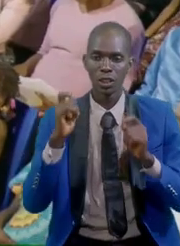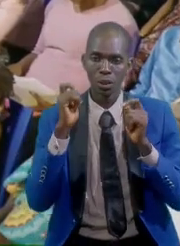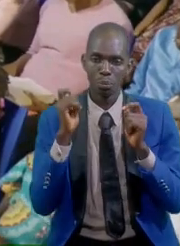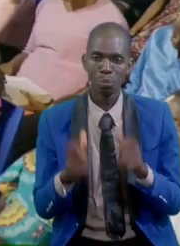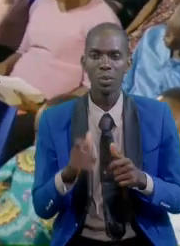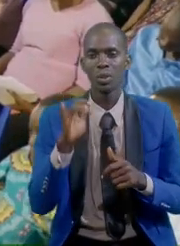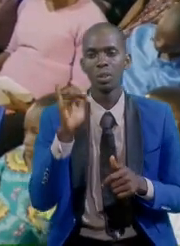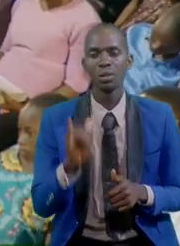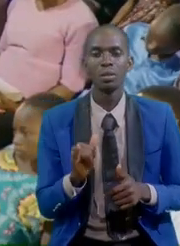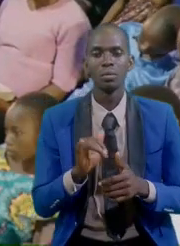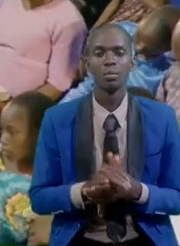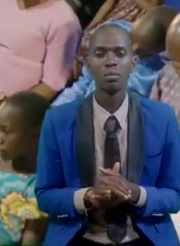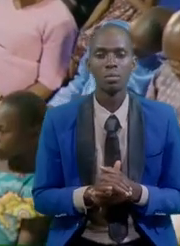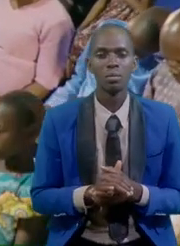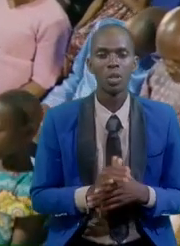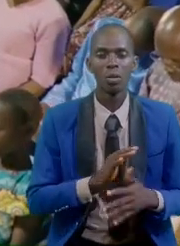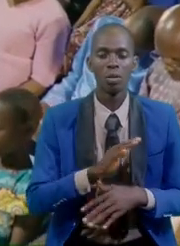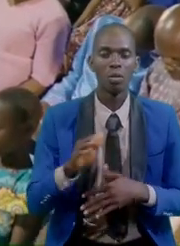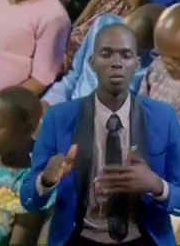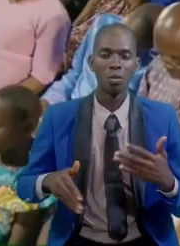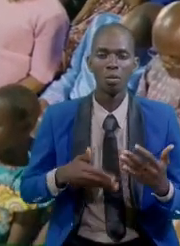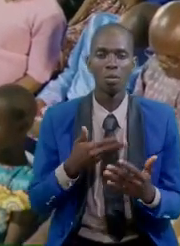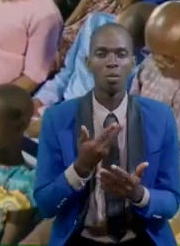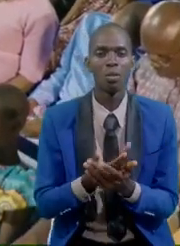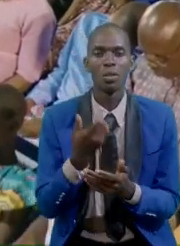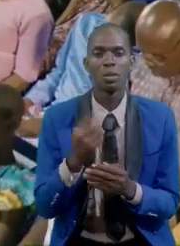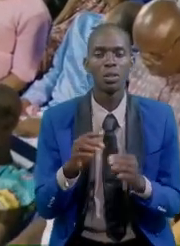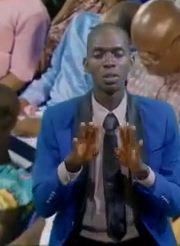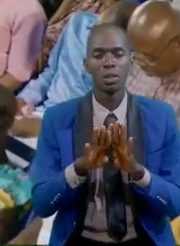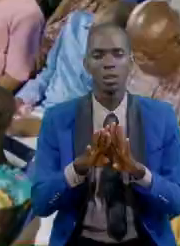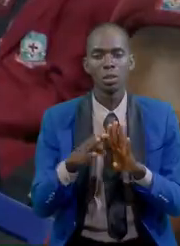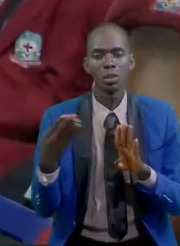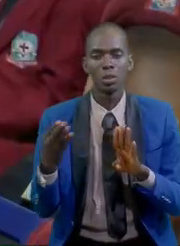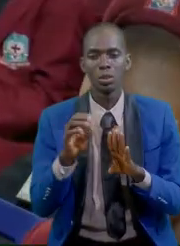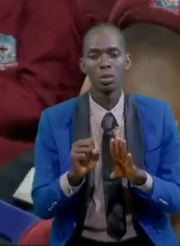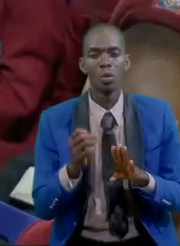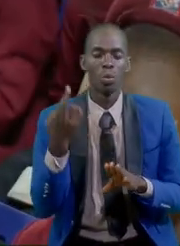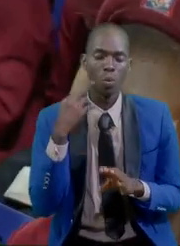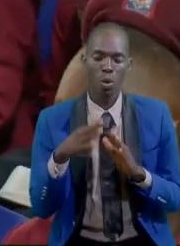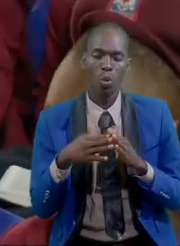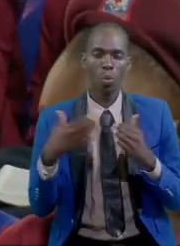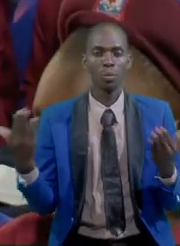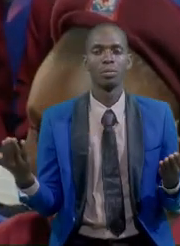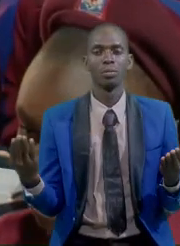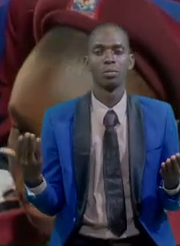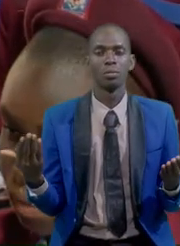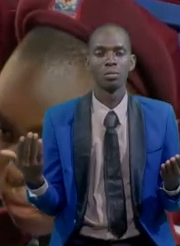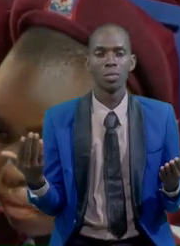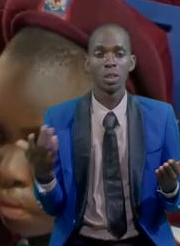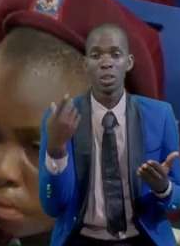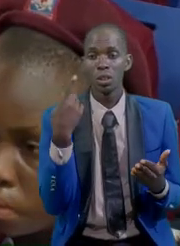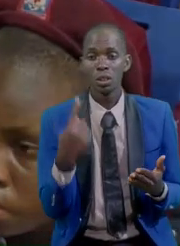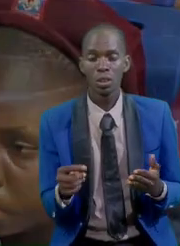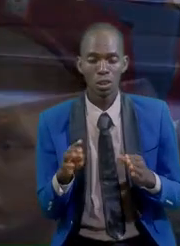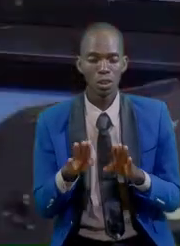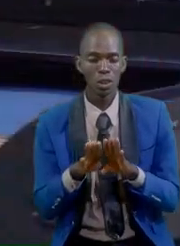and immediately all the doors were open. The doors, what does